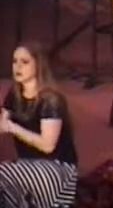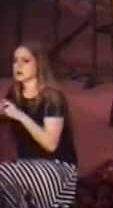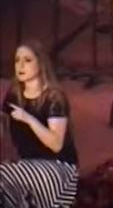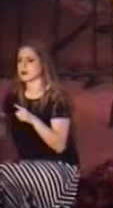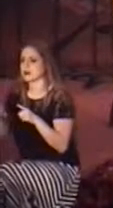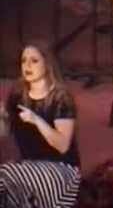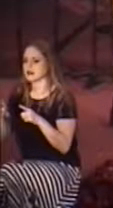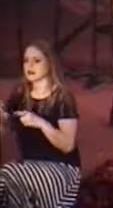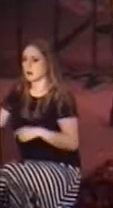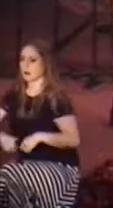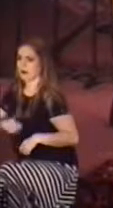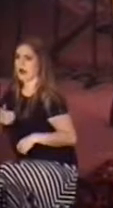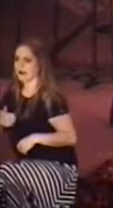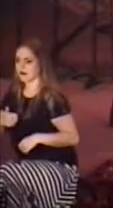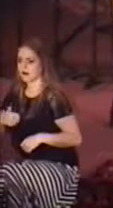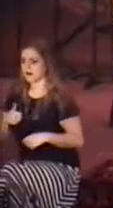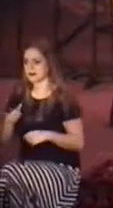repentant.